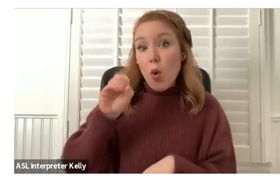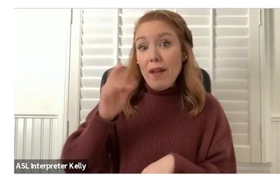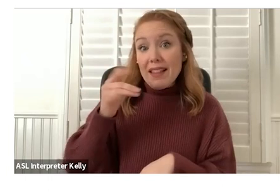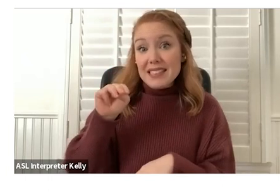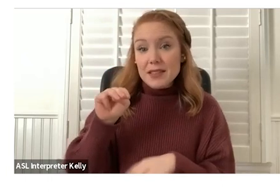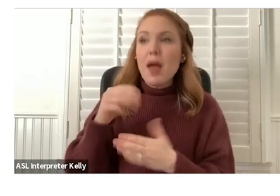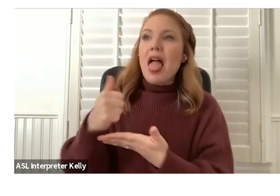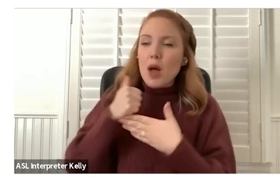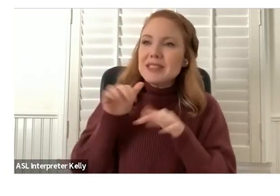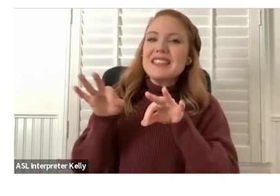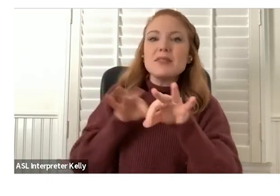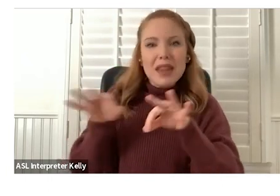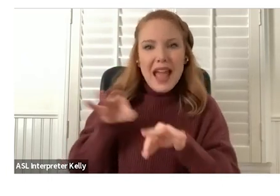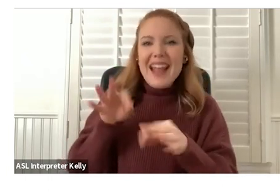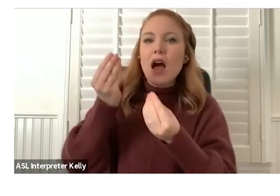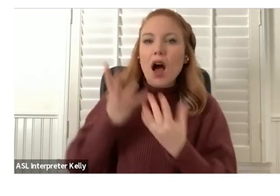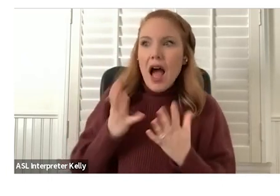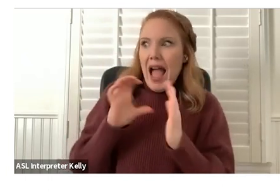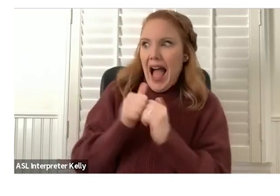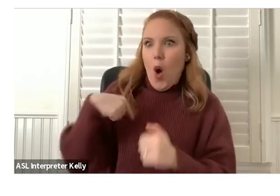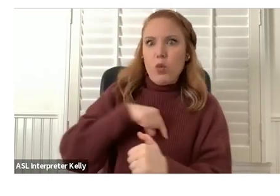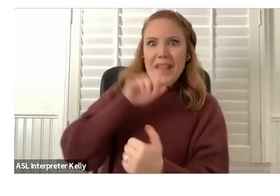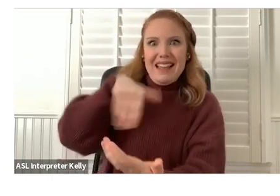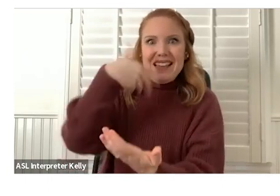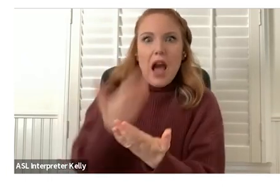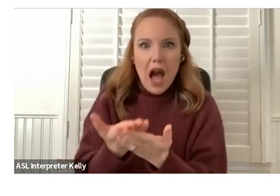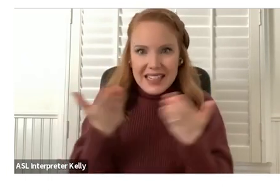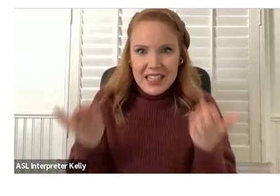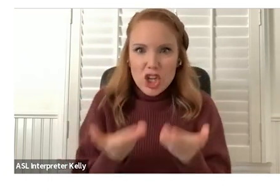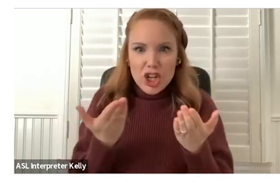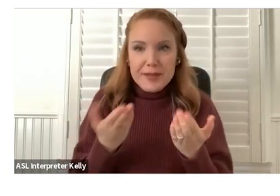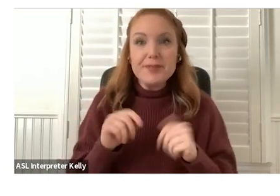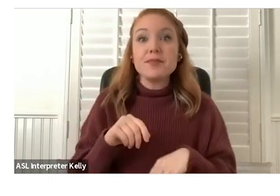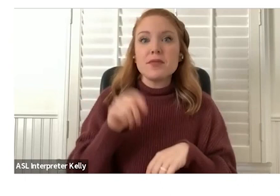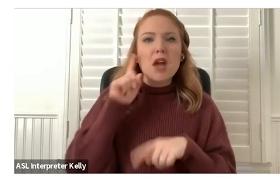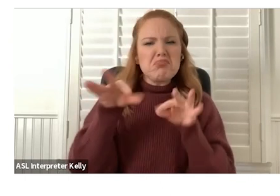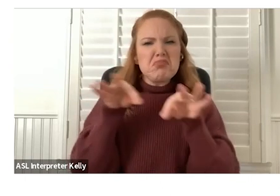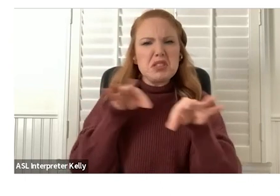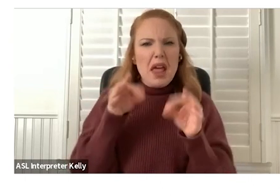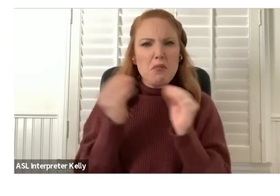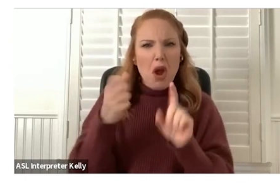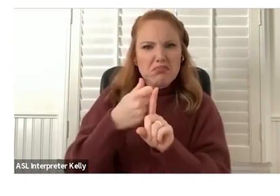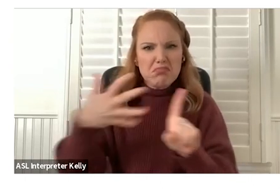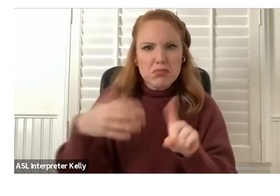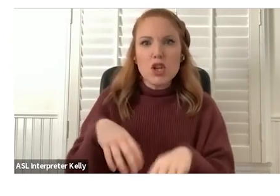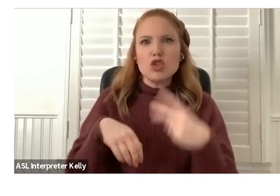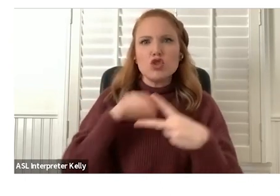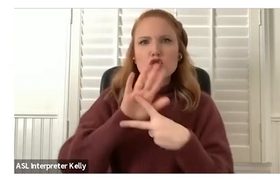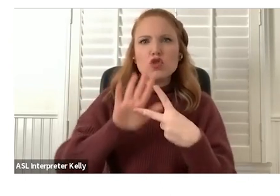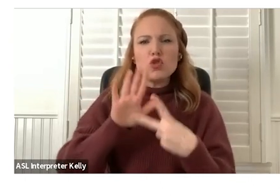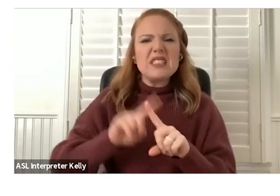Orient, perhaps in the European imaginary, because of where Europe is situated, was mostly referring